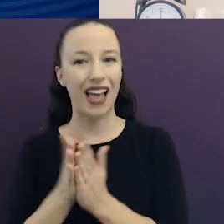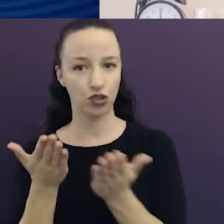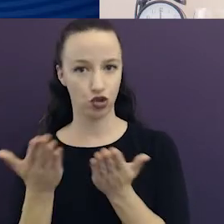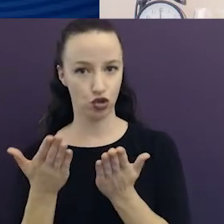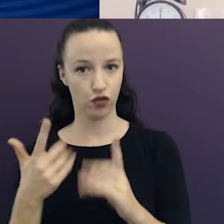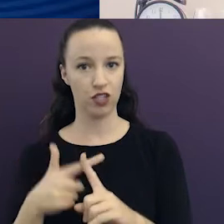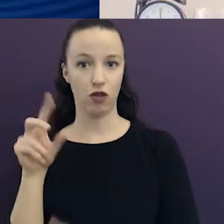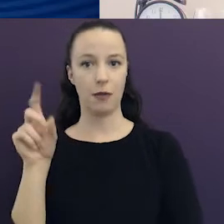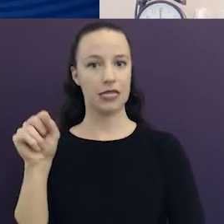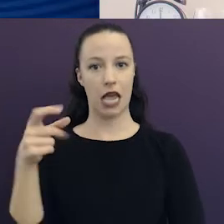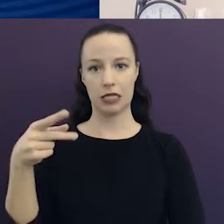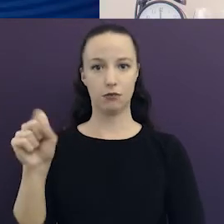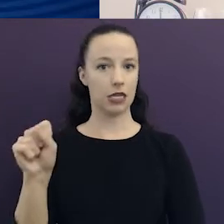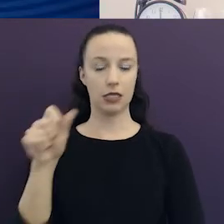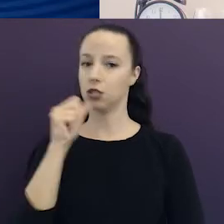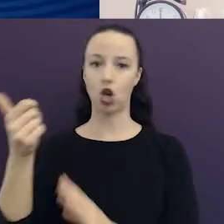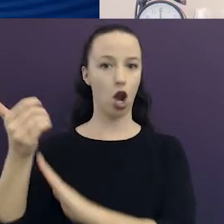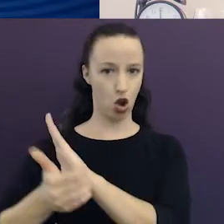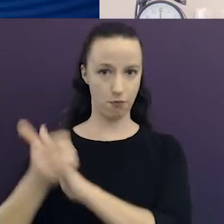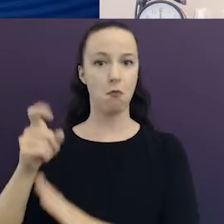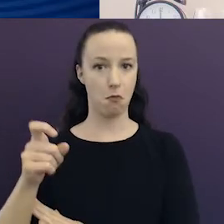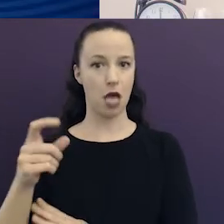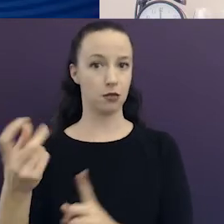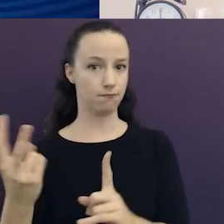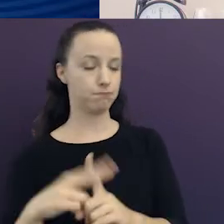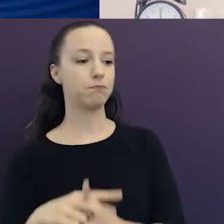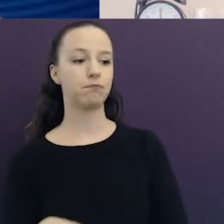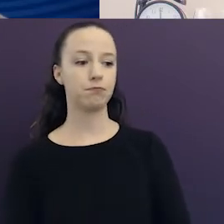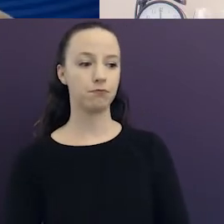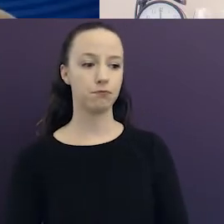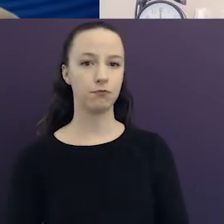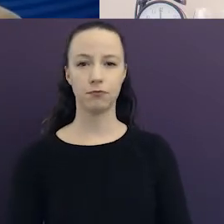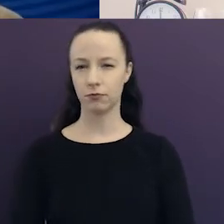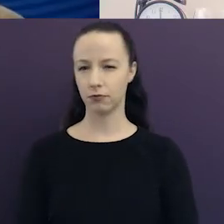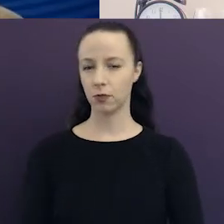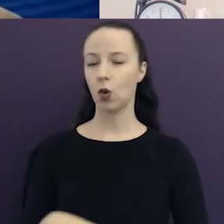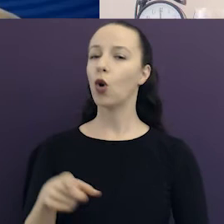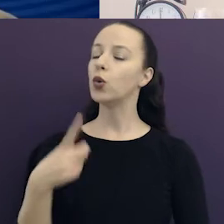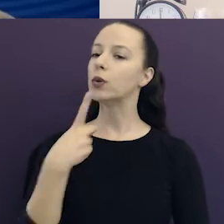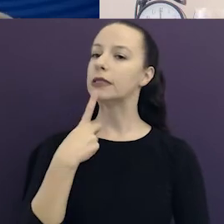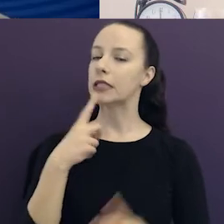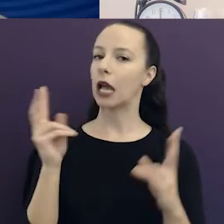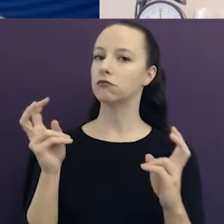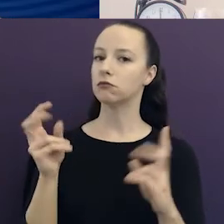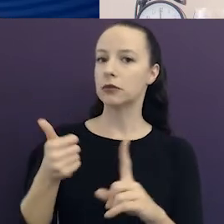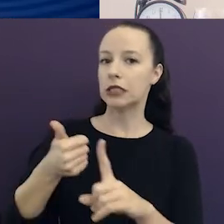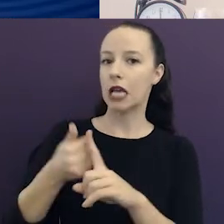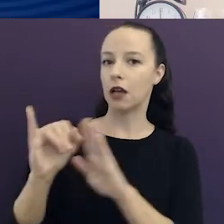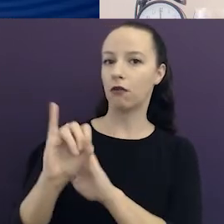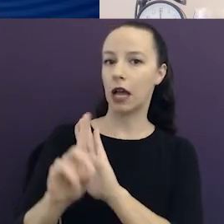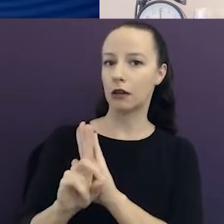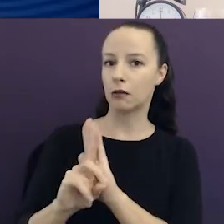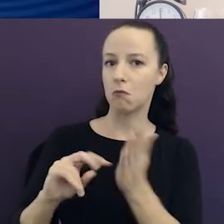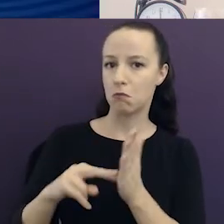services for DSPS in order for services to be initiated. Okay, and can I ask, what is self-identifying? What exactly does that